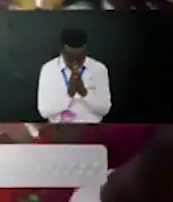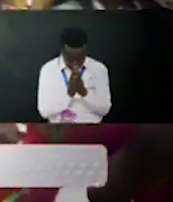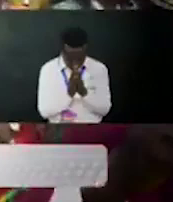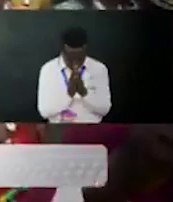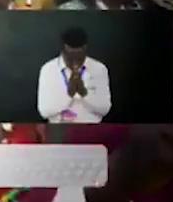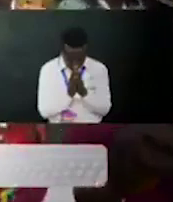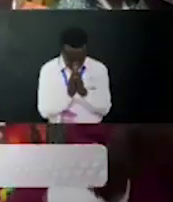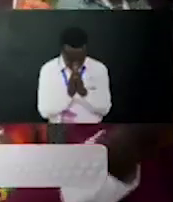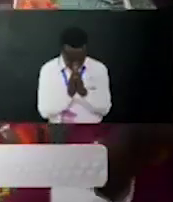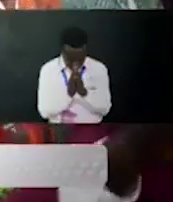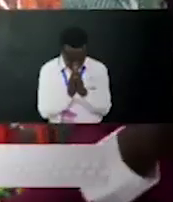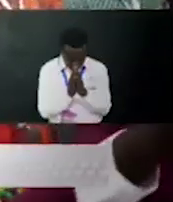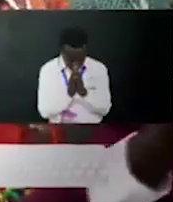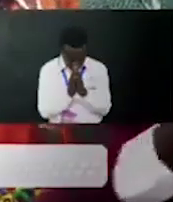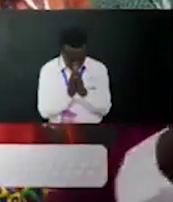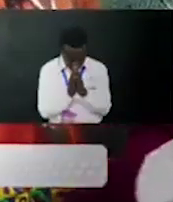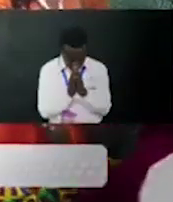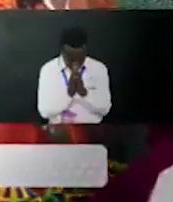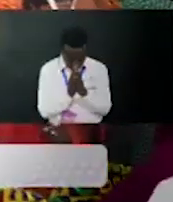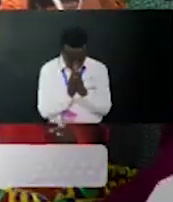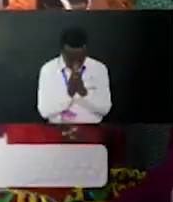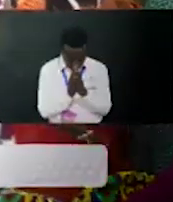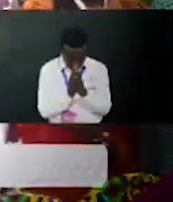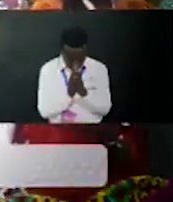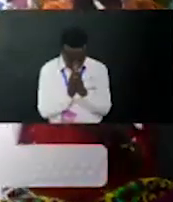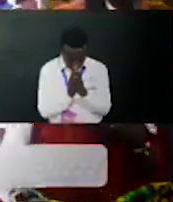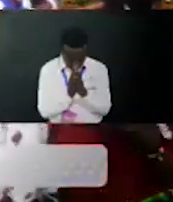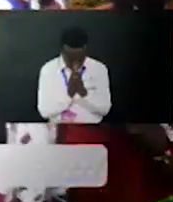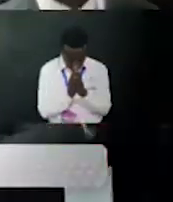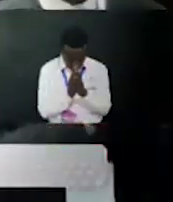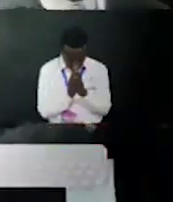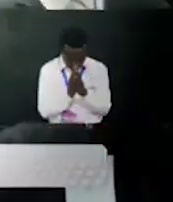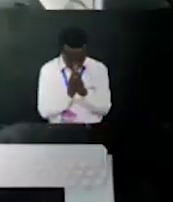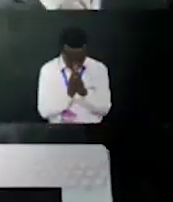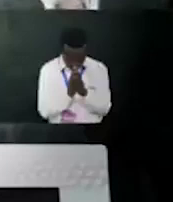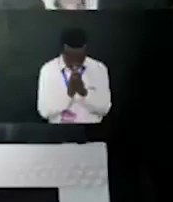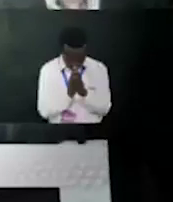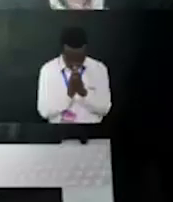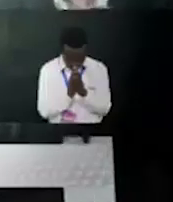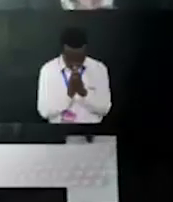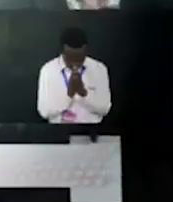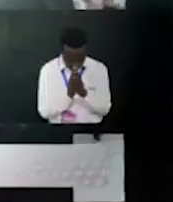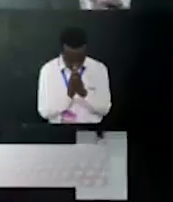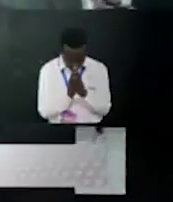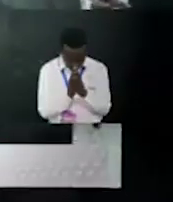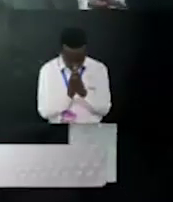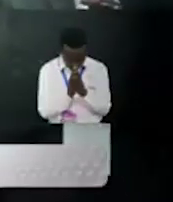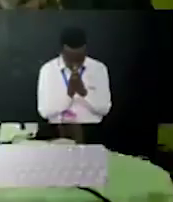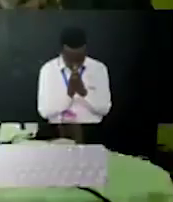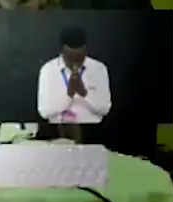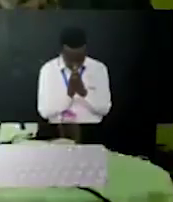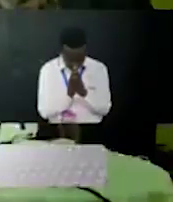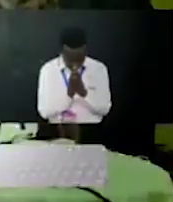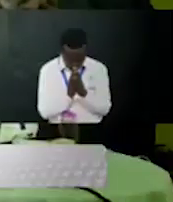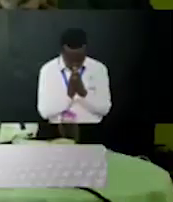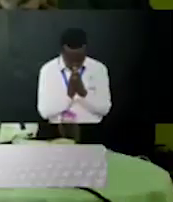ile bolo bolo bakama, ile mayan tarababa, ile masu torobo, ila mayan le makata ya, barababa